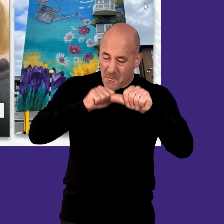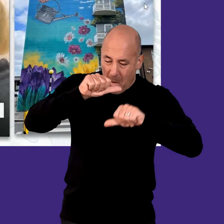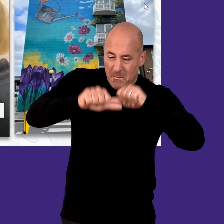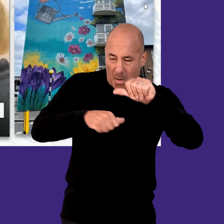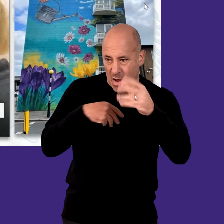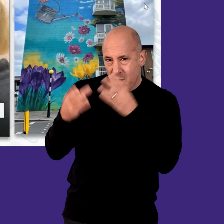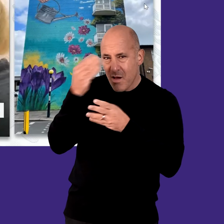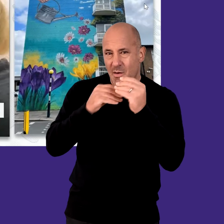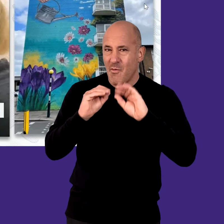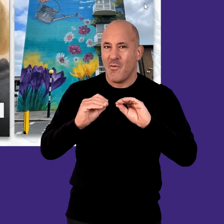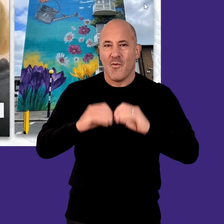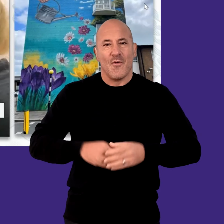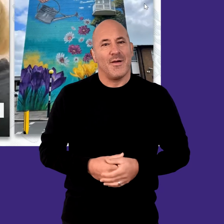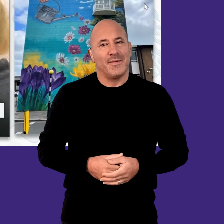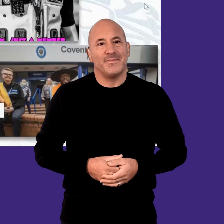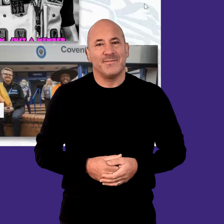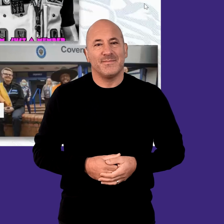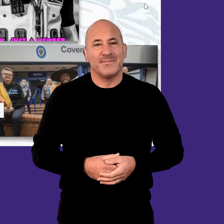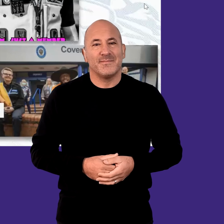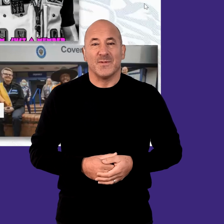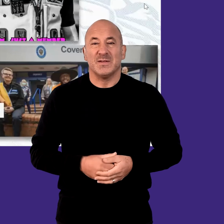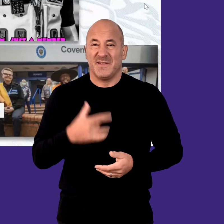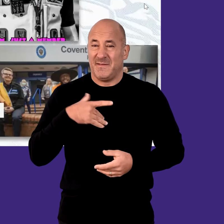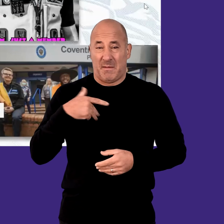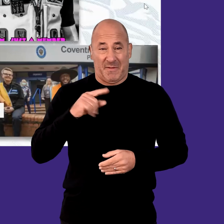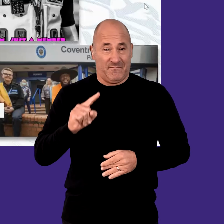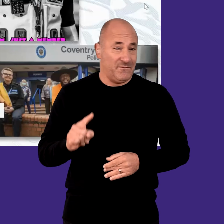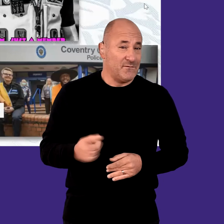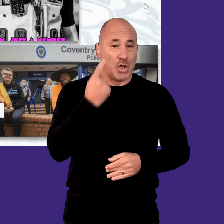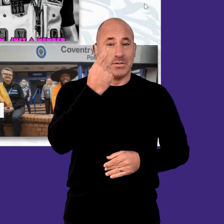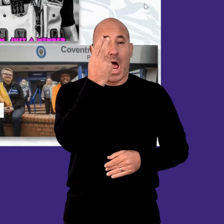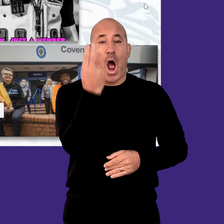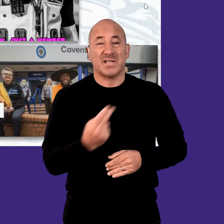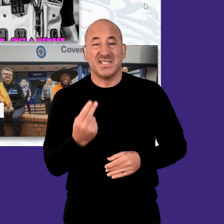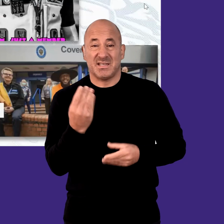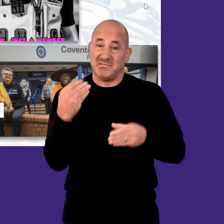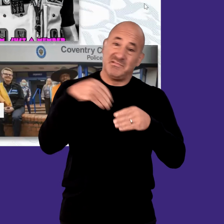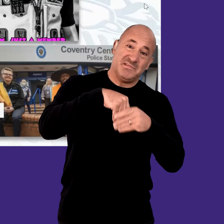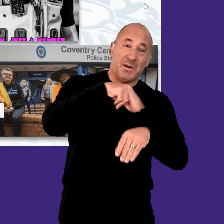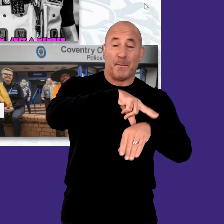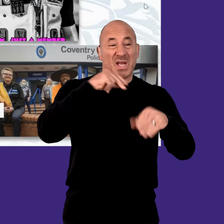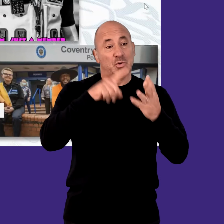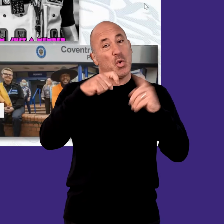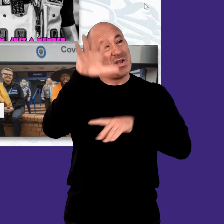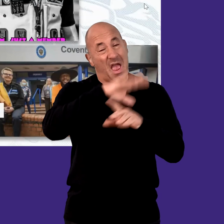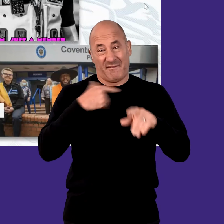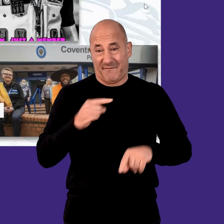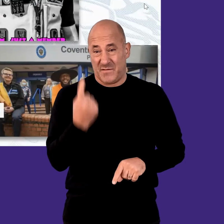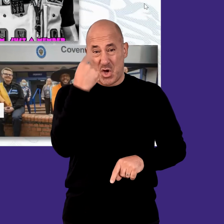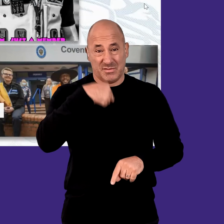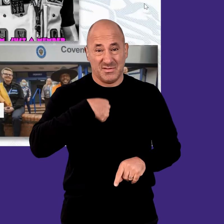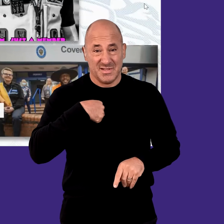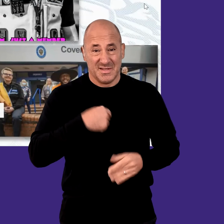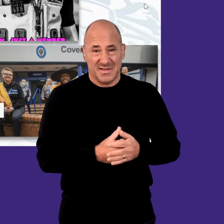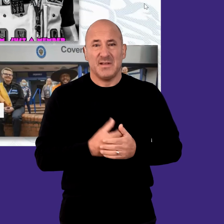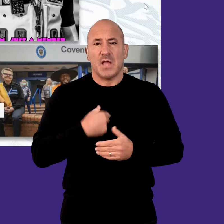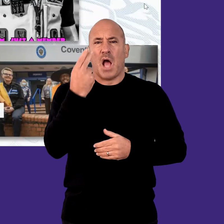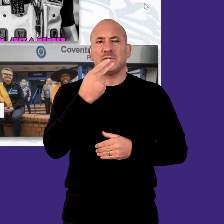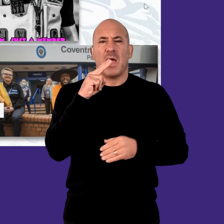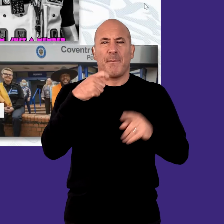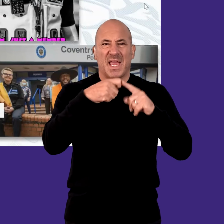and that was a very valuable process. We also had what we think is the very first artist in residence with a police force in the